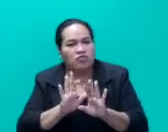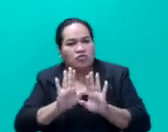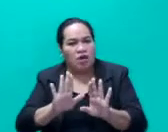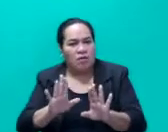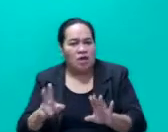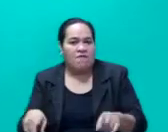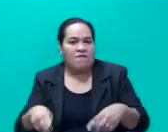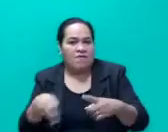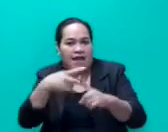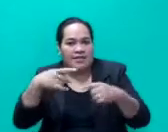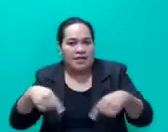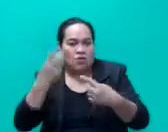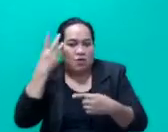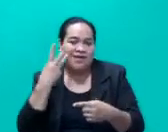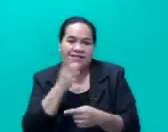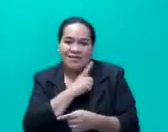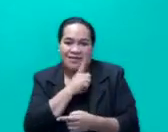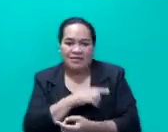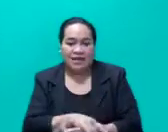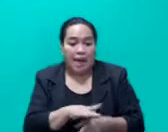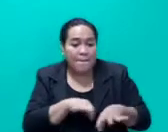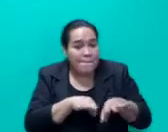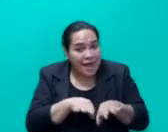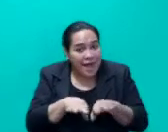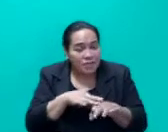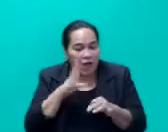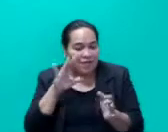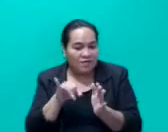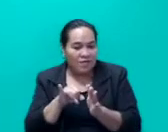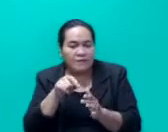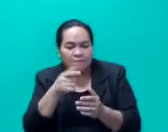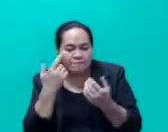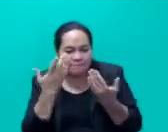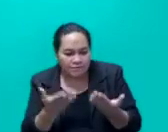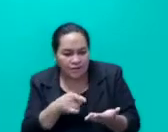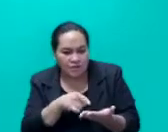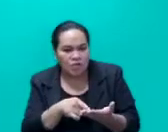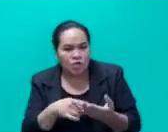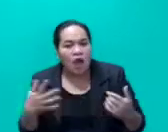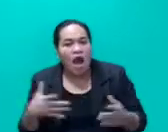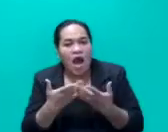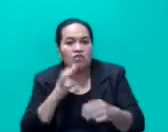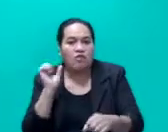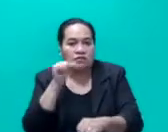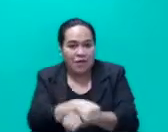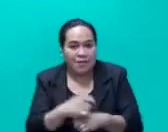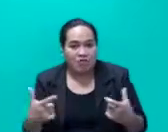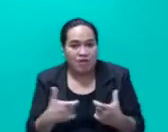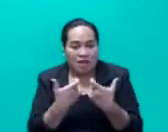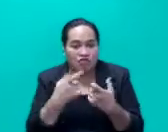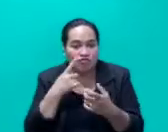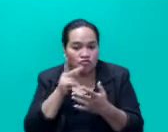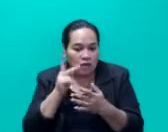girls. This plan further identifies available opportunities to overcome challenges in regards to programming